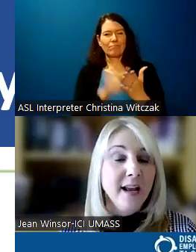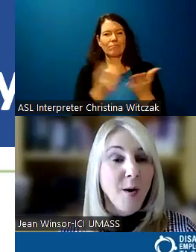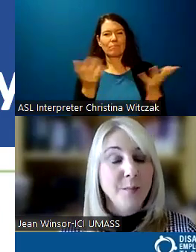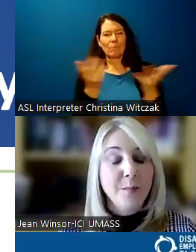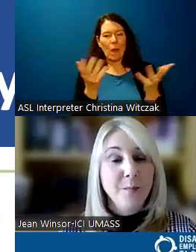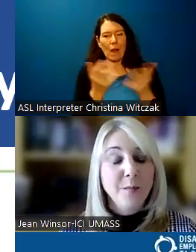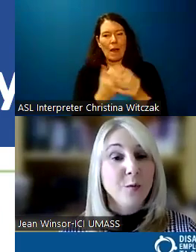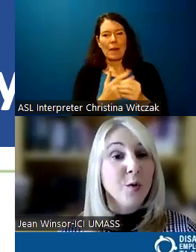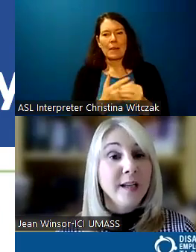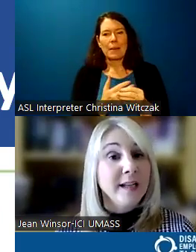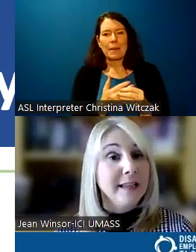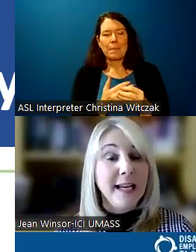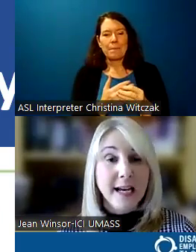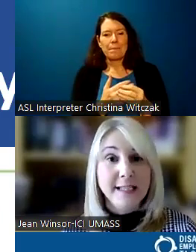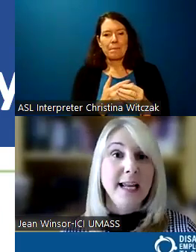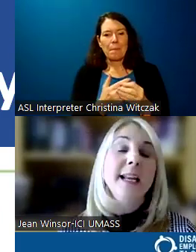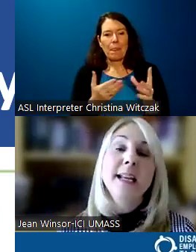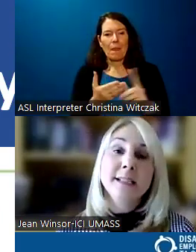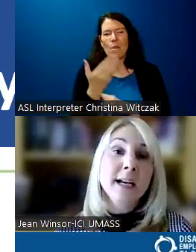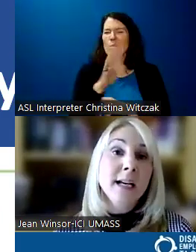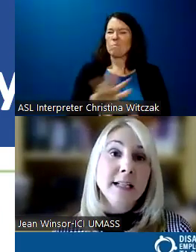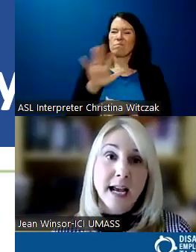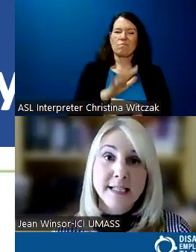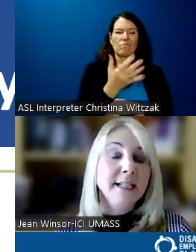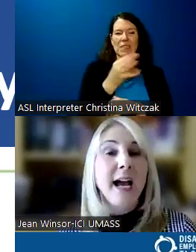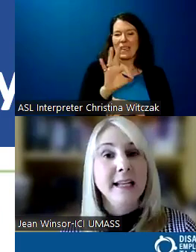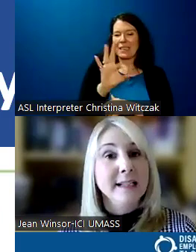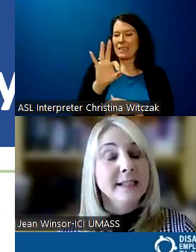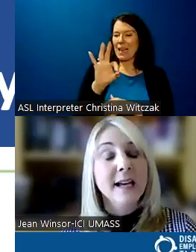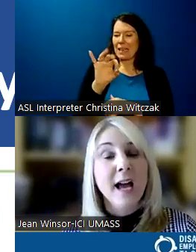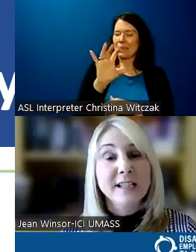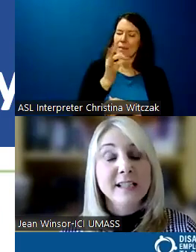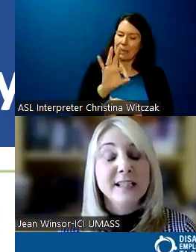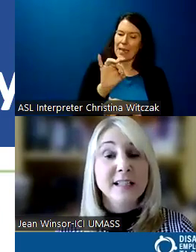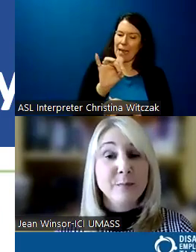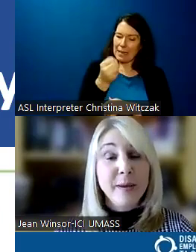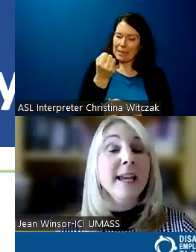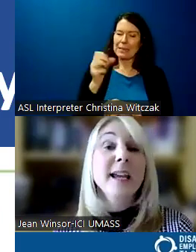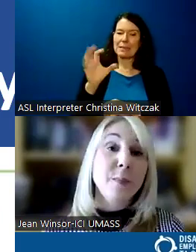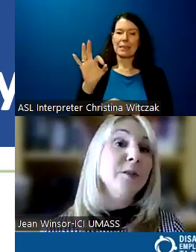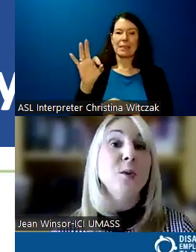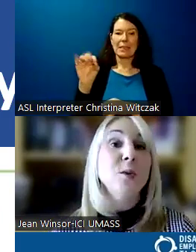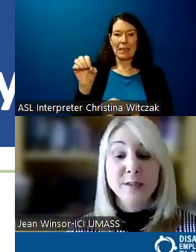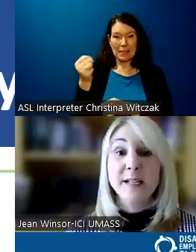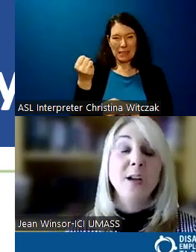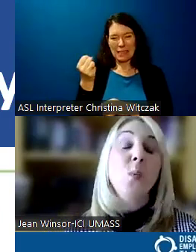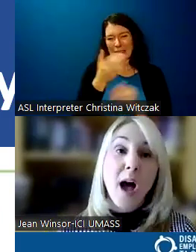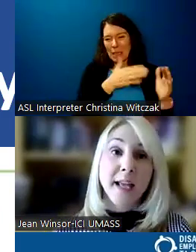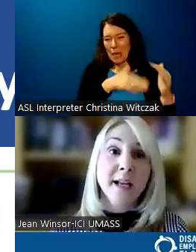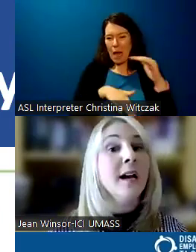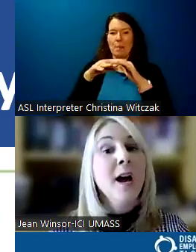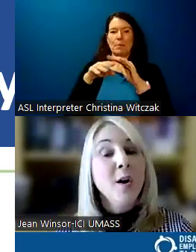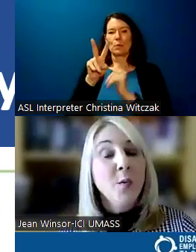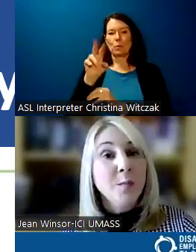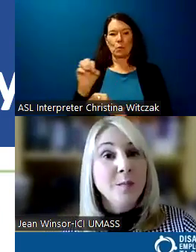that through the late 1980s, 1990s, peaking in about